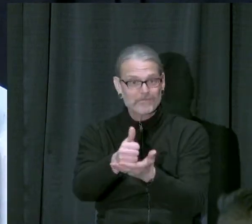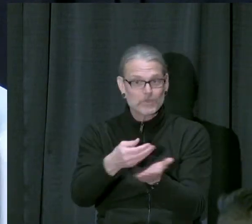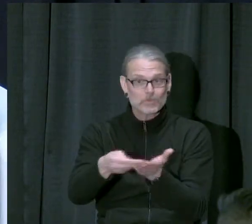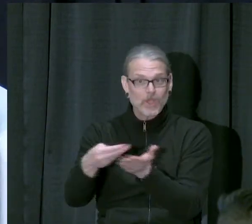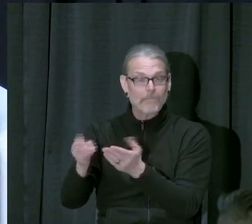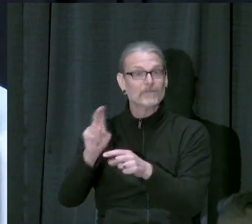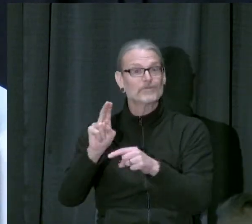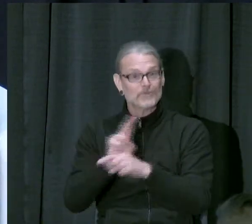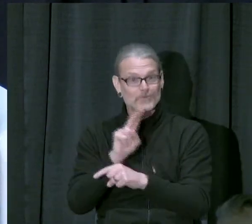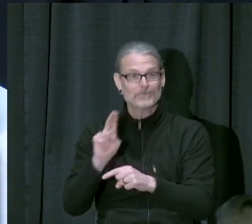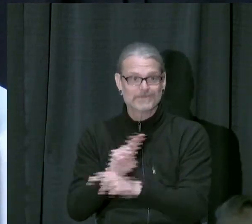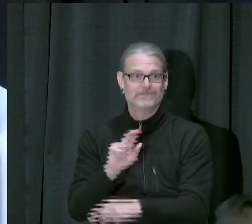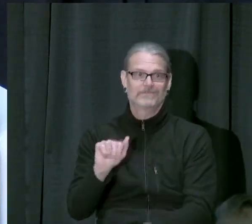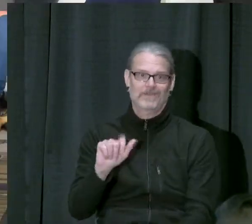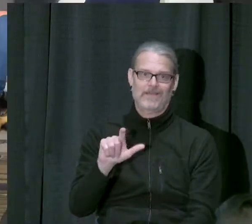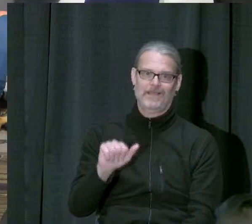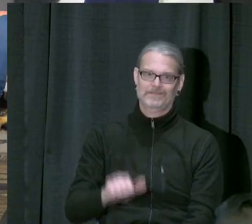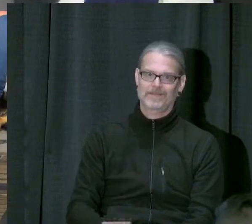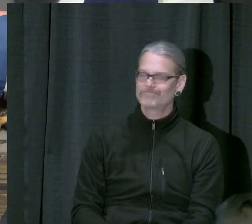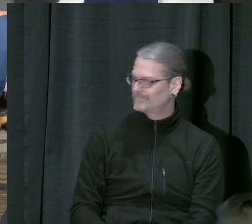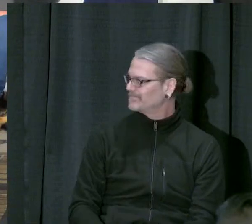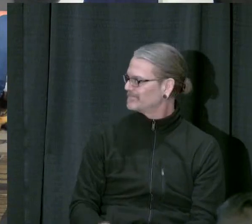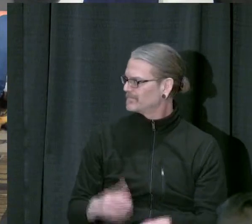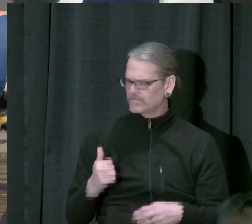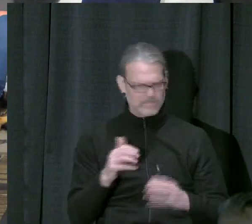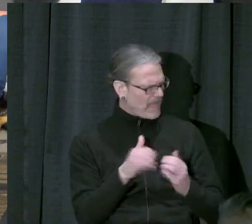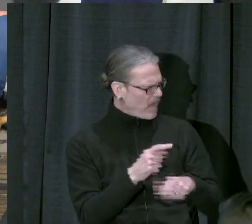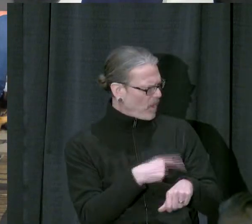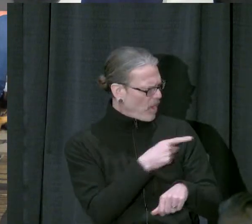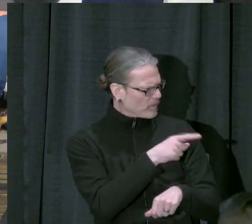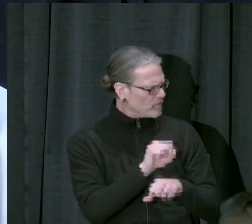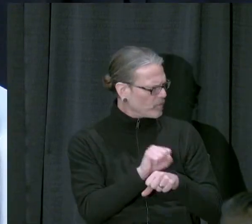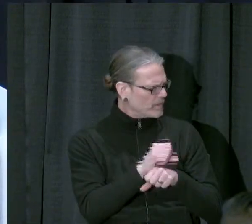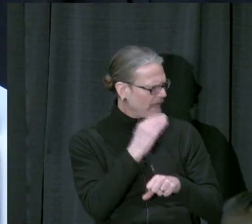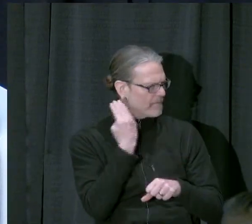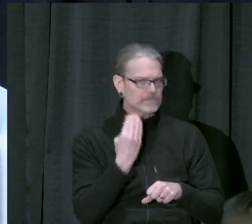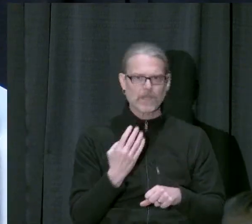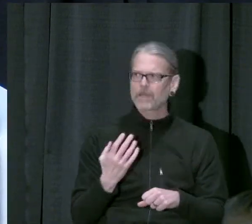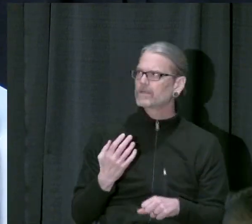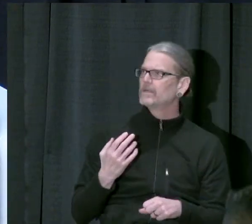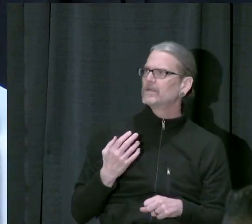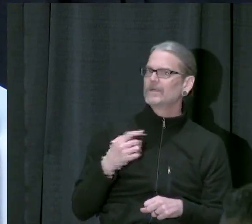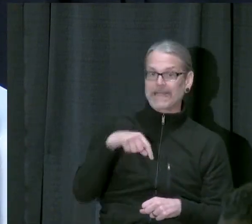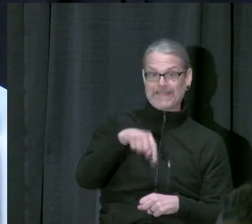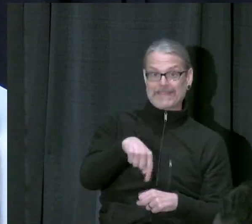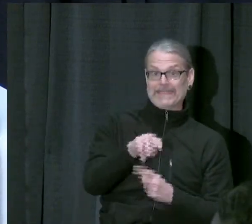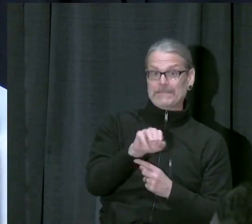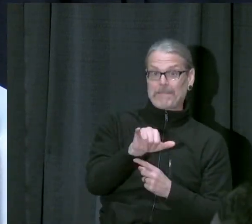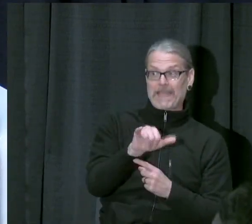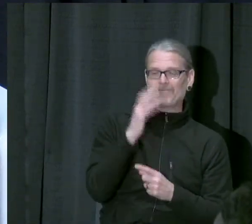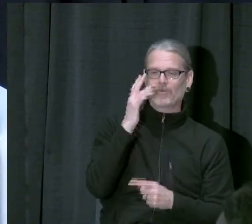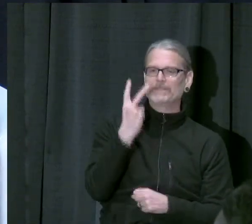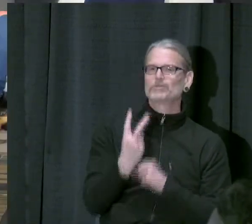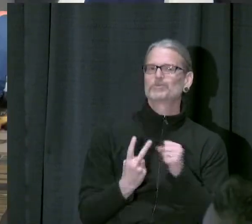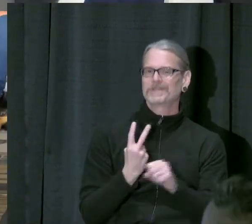Alexa. Awesome. How long did you say you've been at Amazon? It'll be 2 years in May. 2